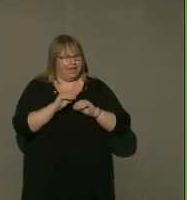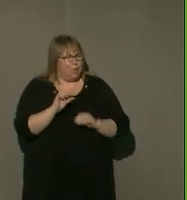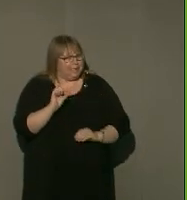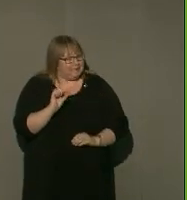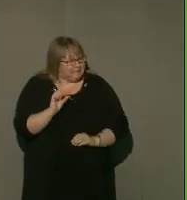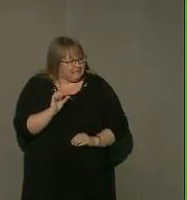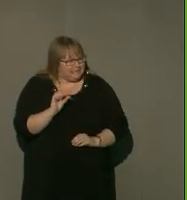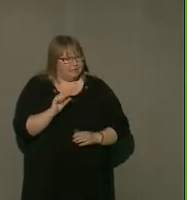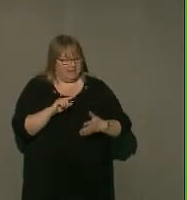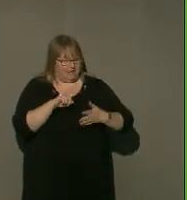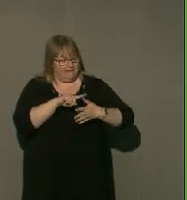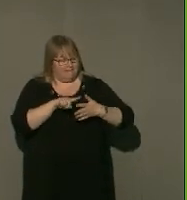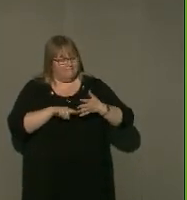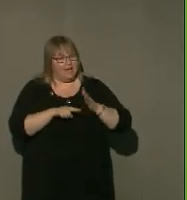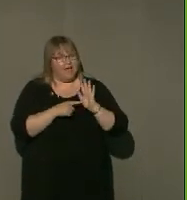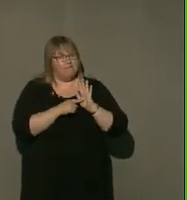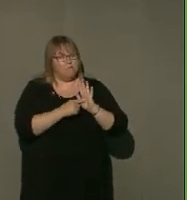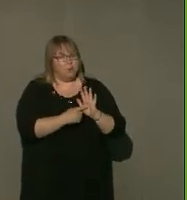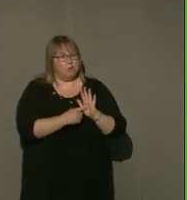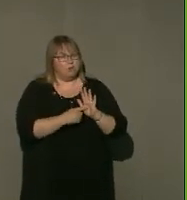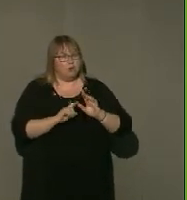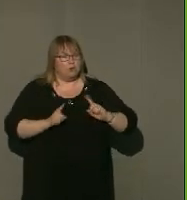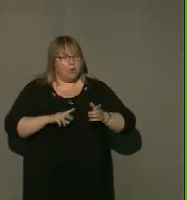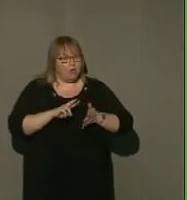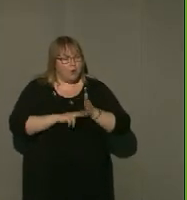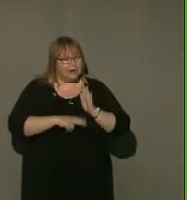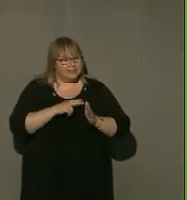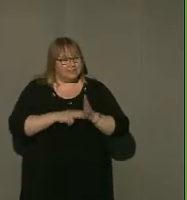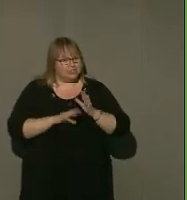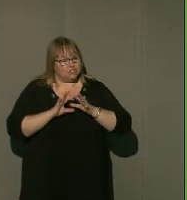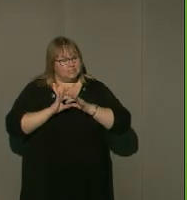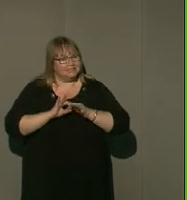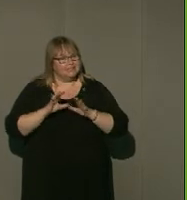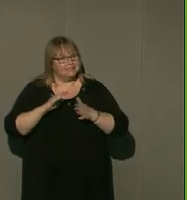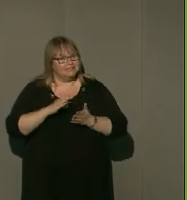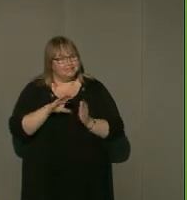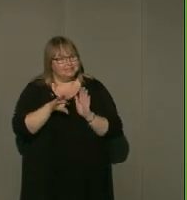are 5 motions about organisation in section D of the agenda.